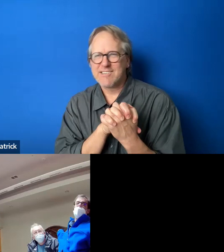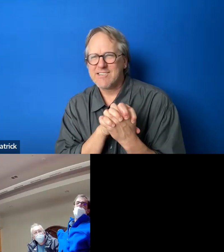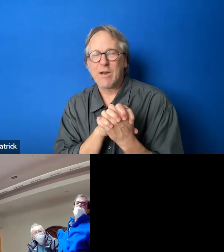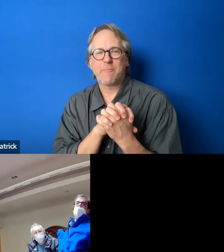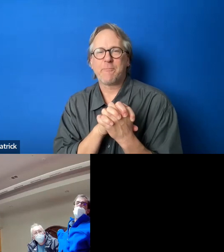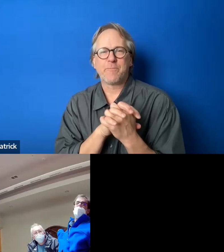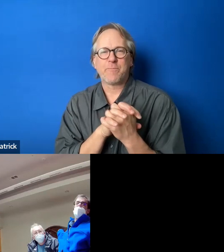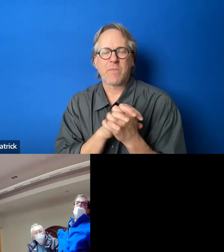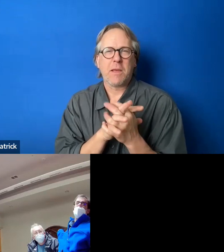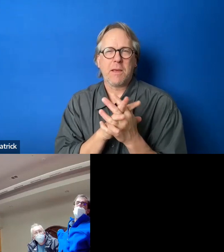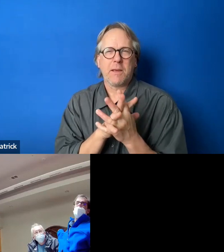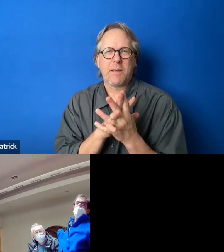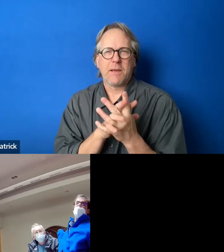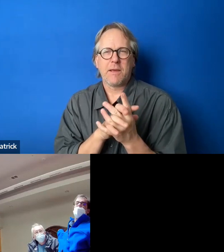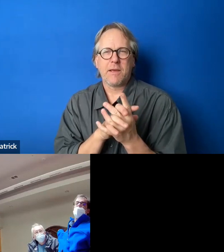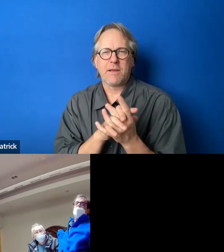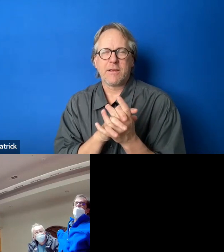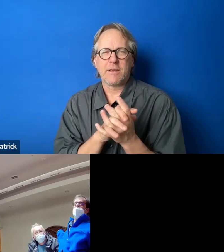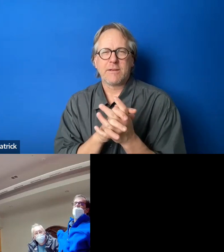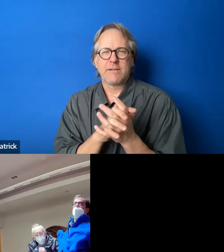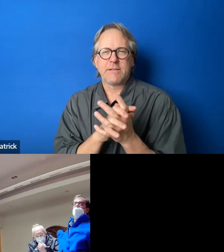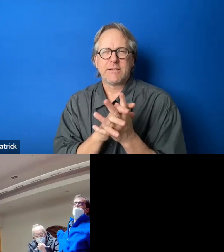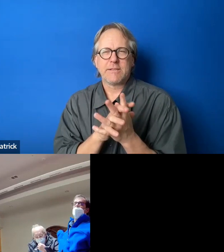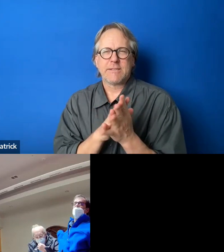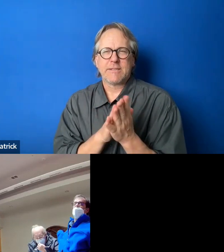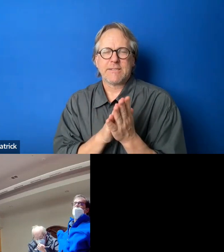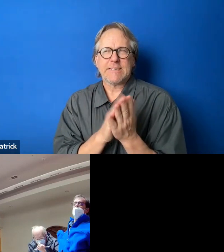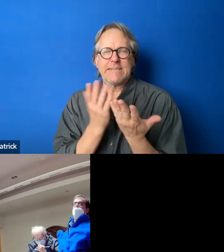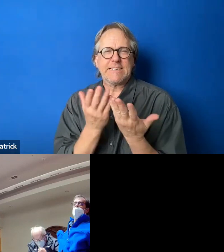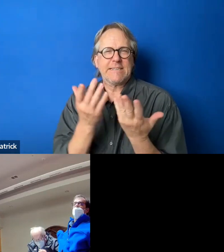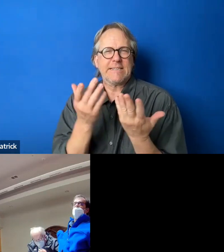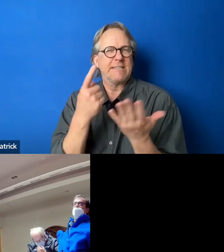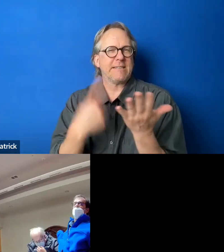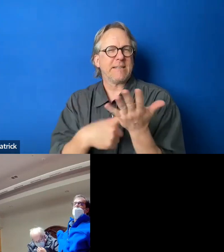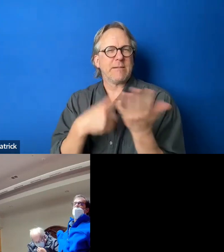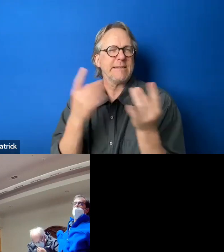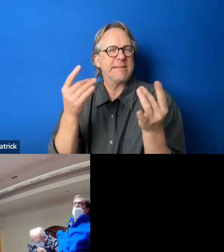It's a funny thing for congregations, right? Because